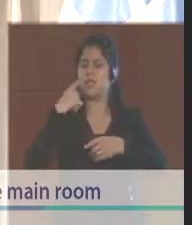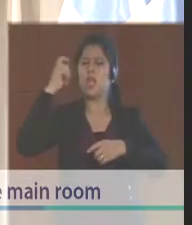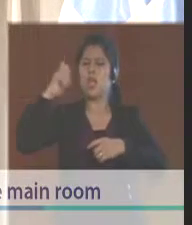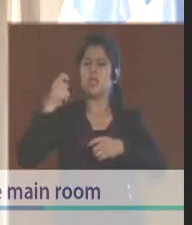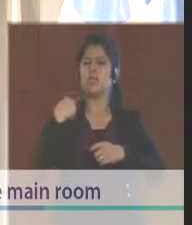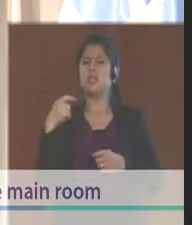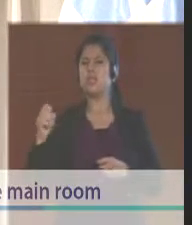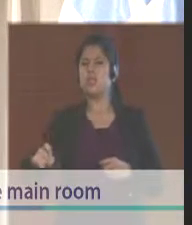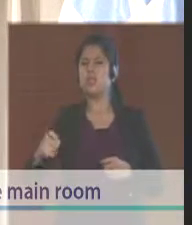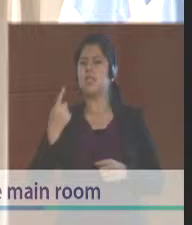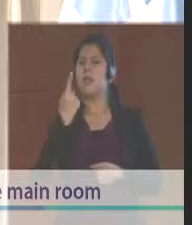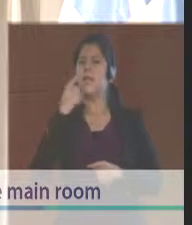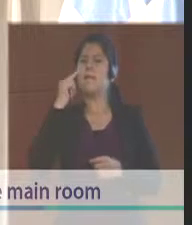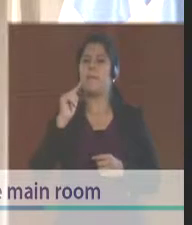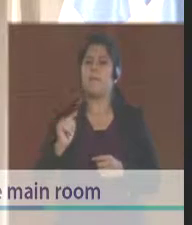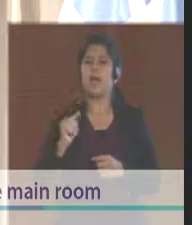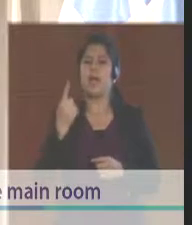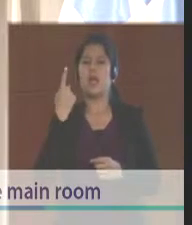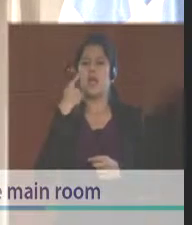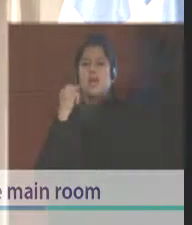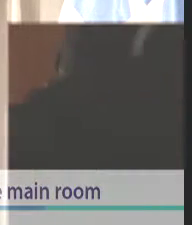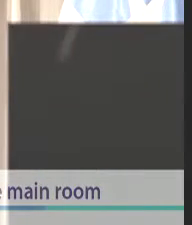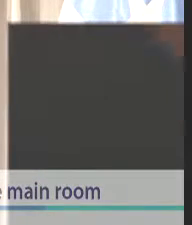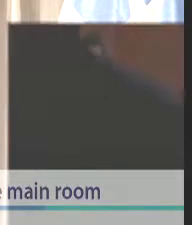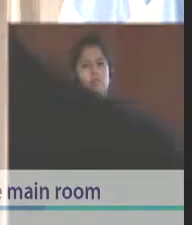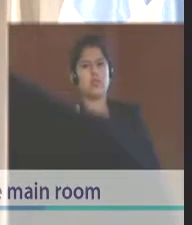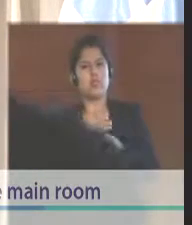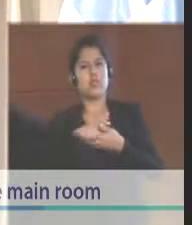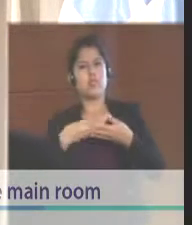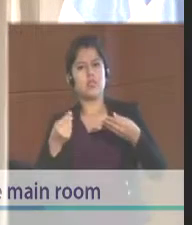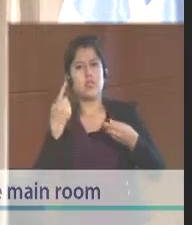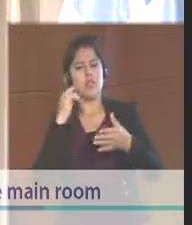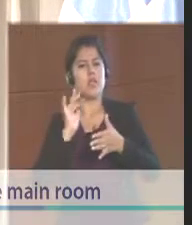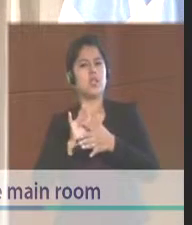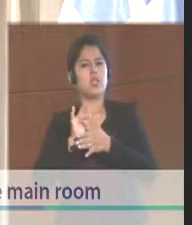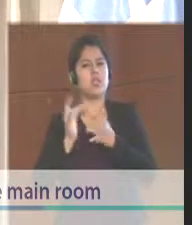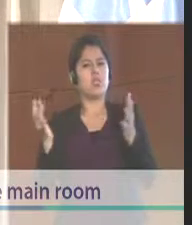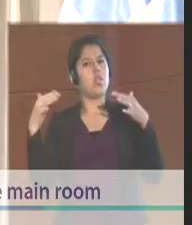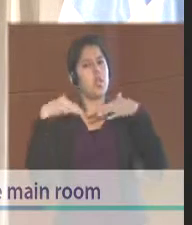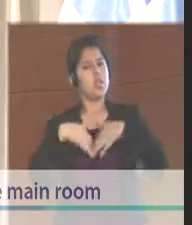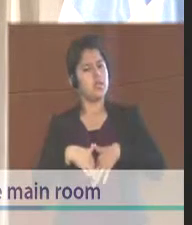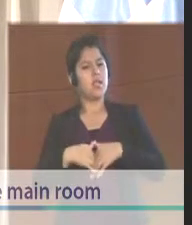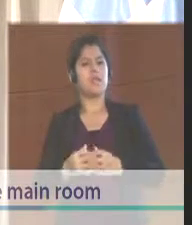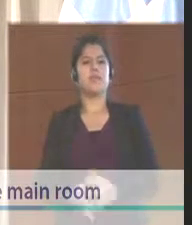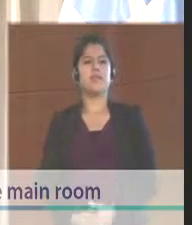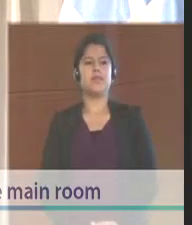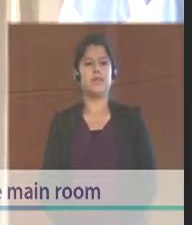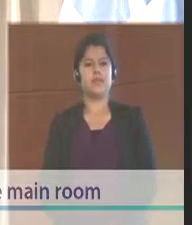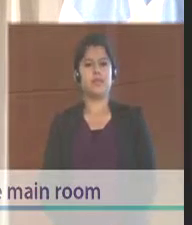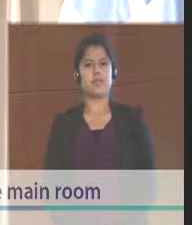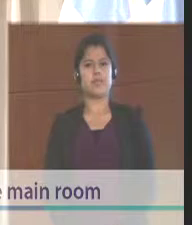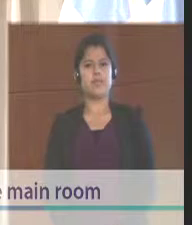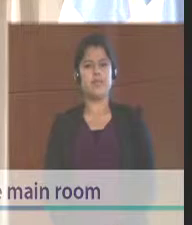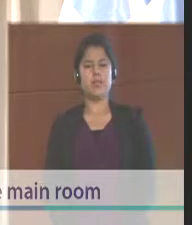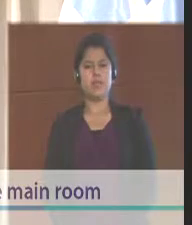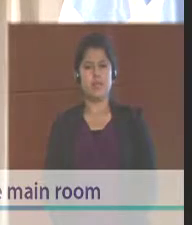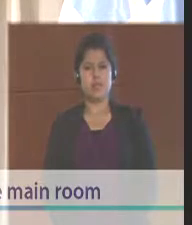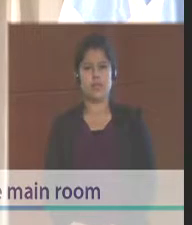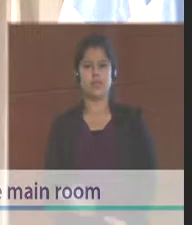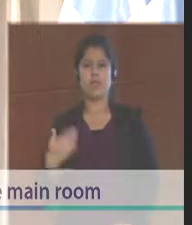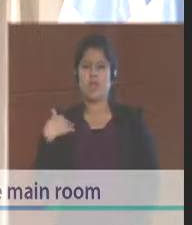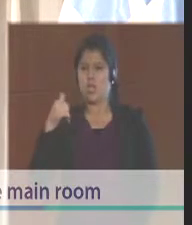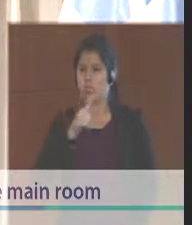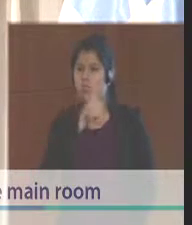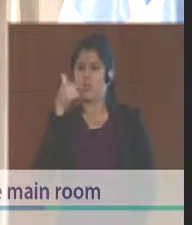the principles and methods that are necessary for the suitable reduction in